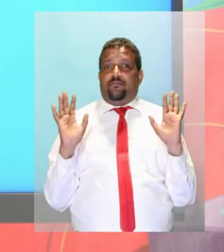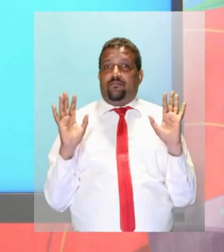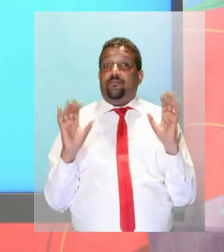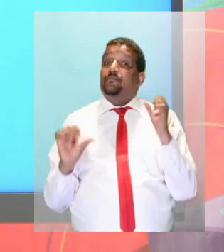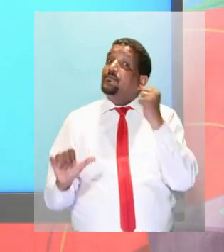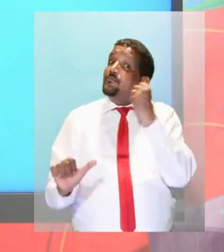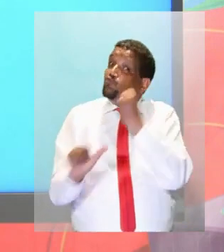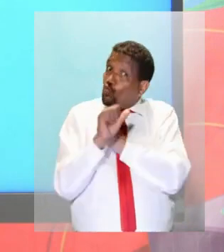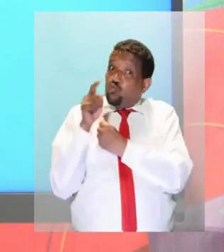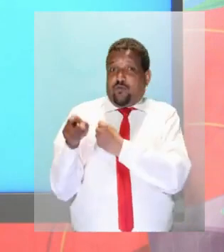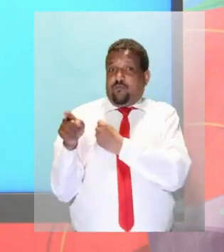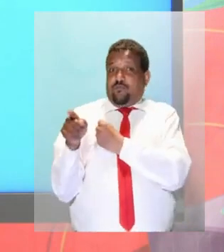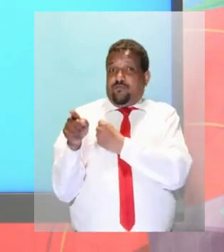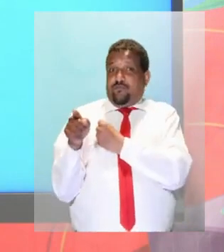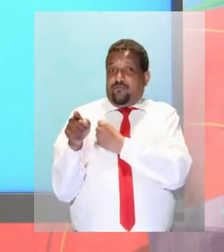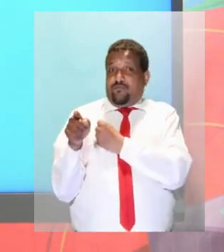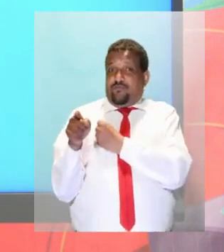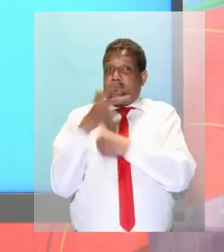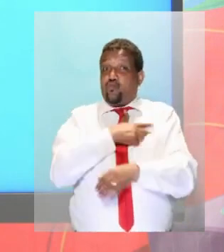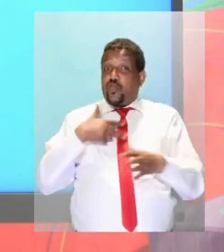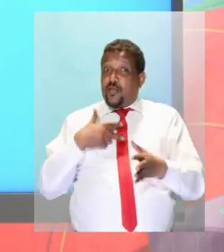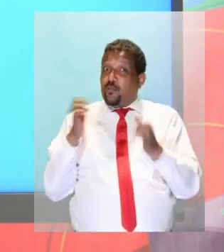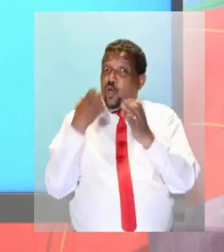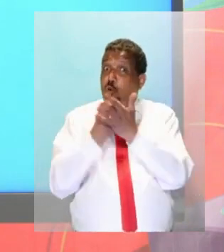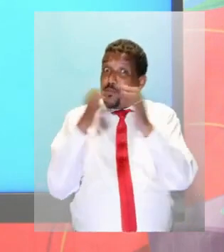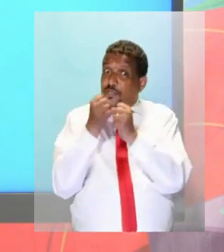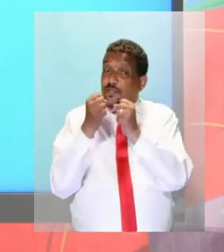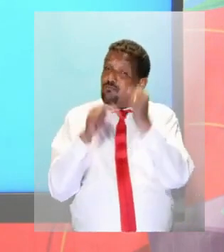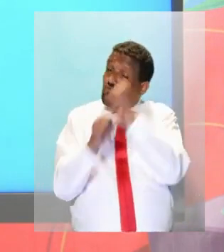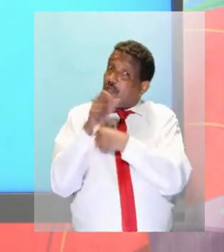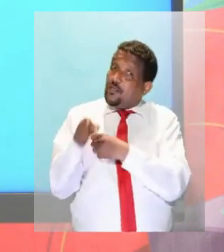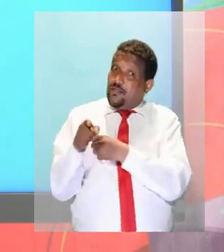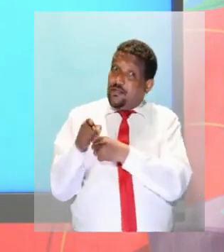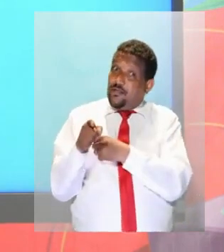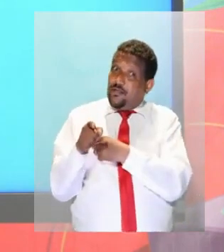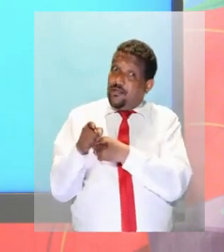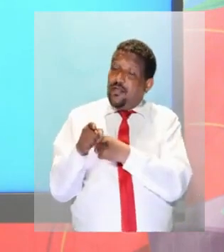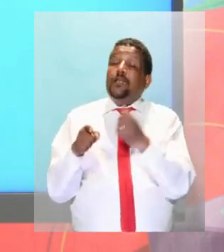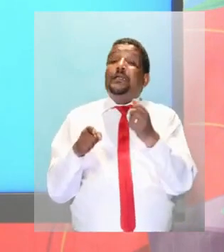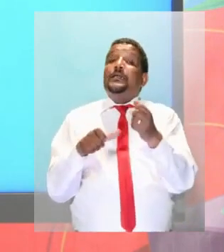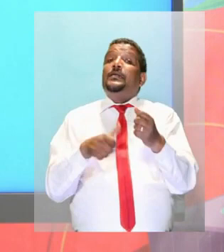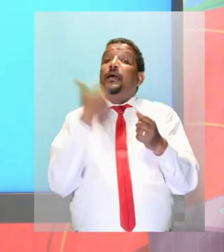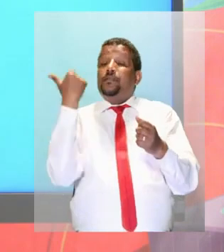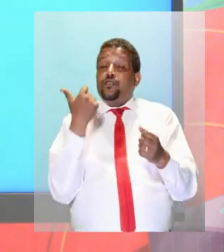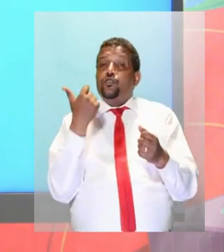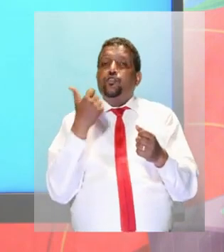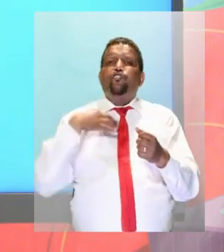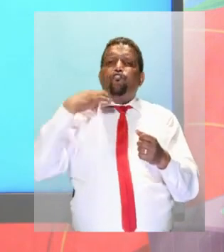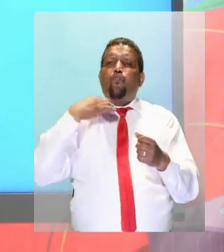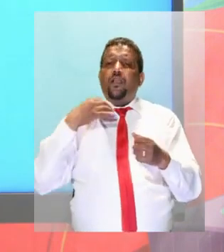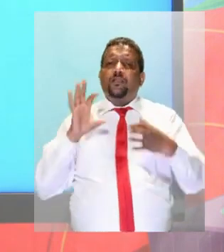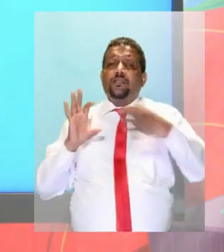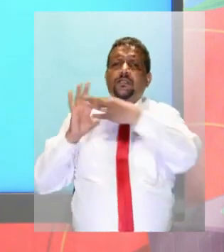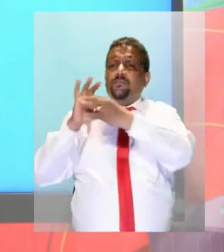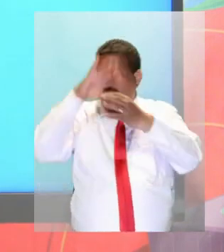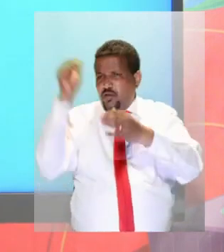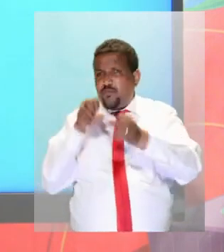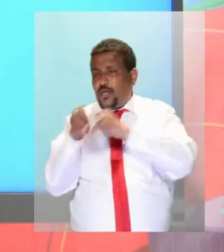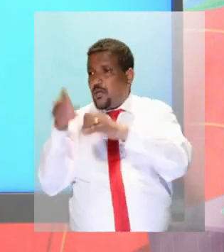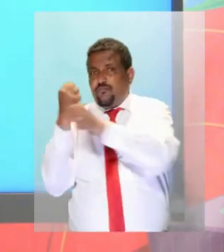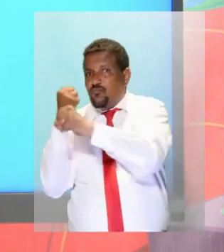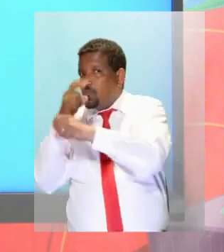disadvantage of the command economy system. That is, individuals are not allowed to engage in any